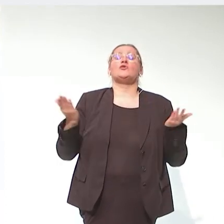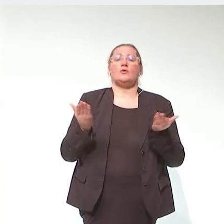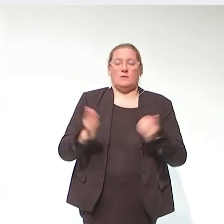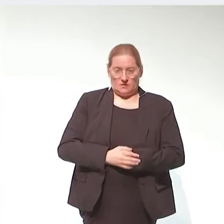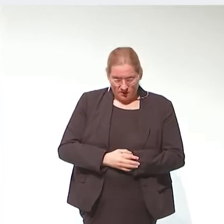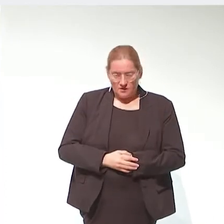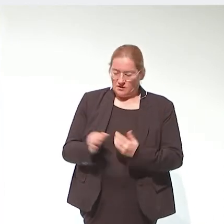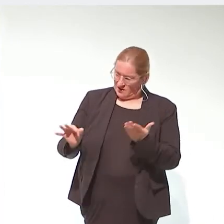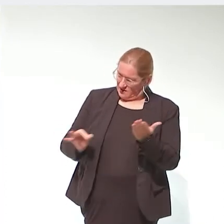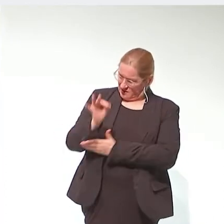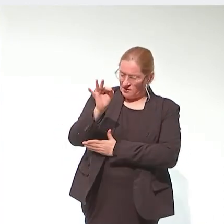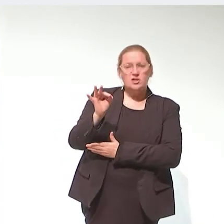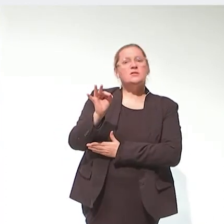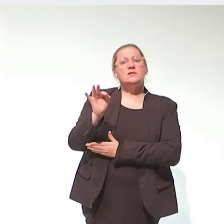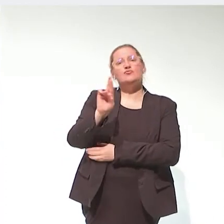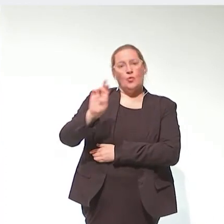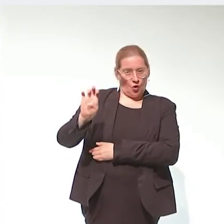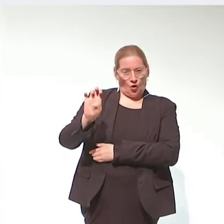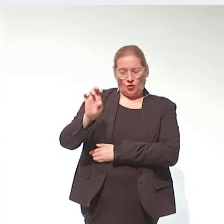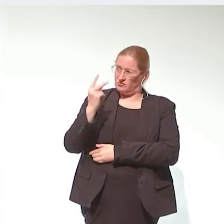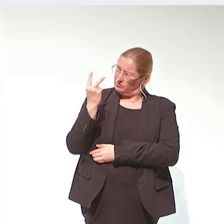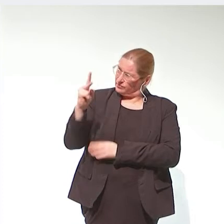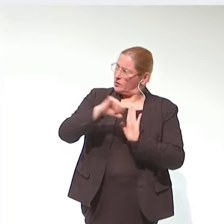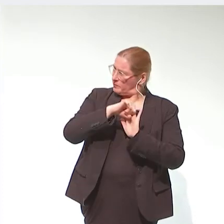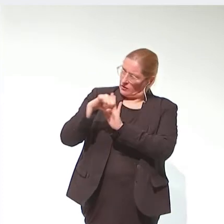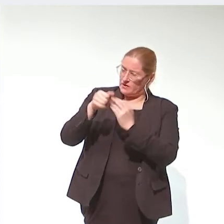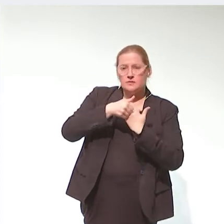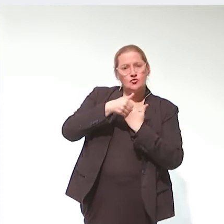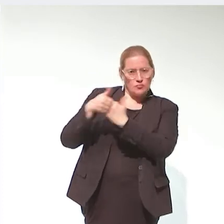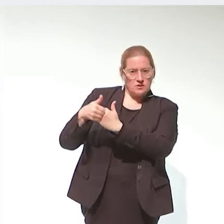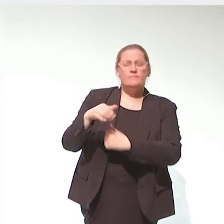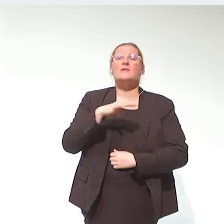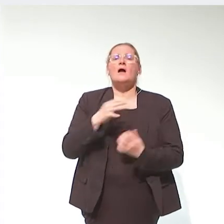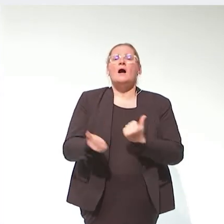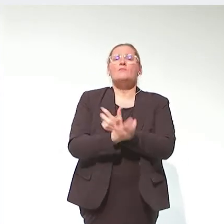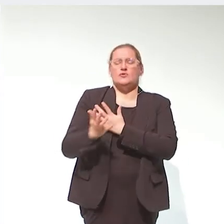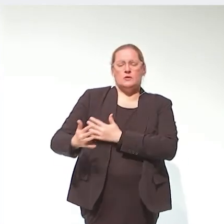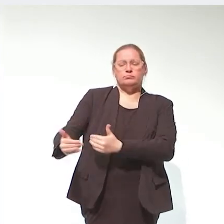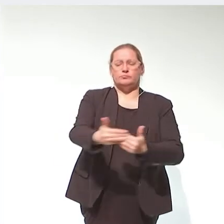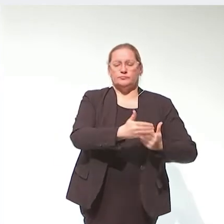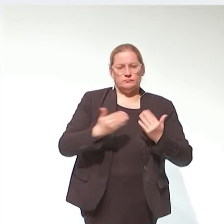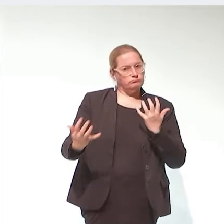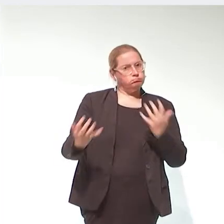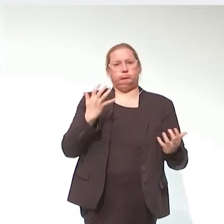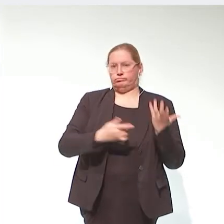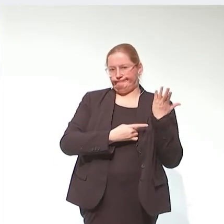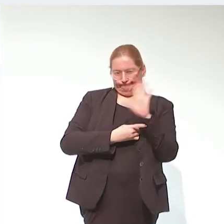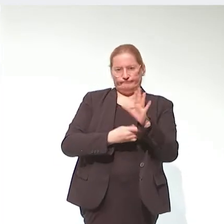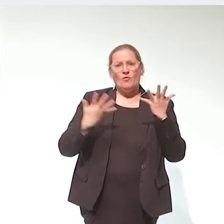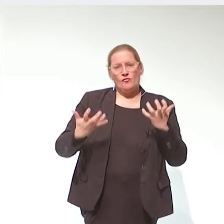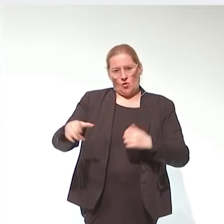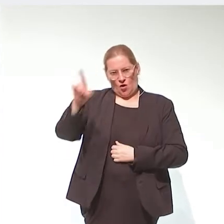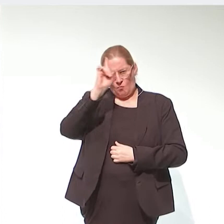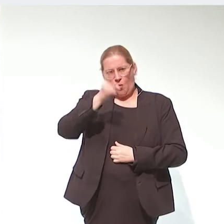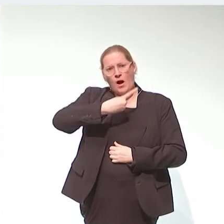to point out a few areas where we will focus our efforts. As I mentioned earlier, these will also be pegged to the actions